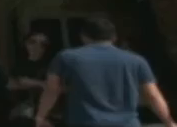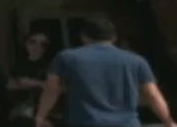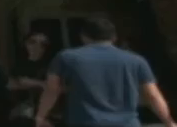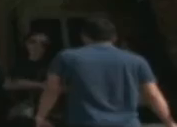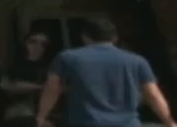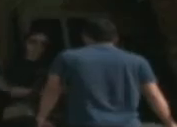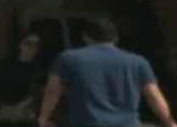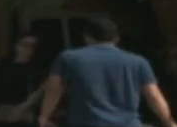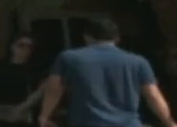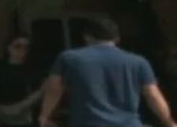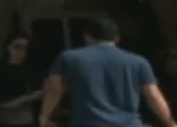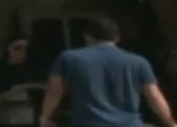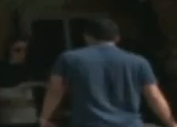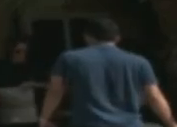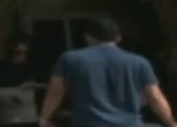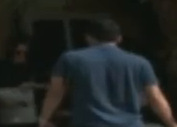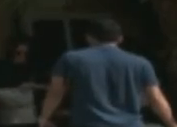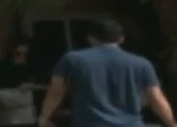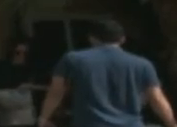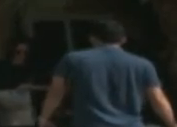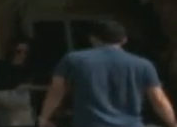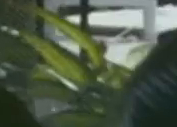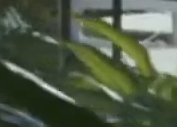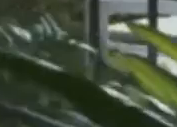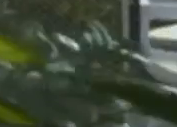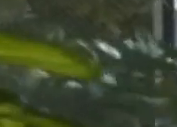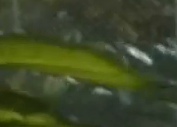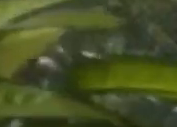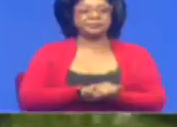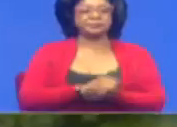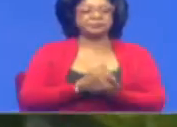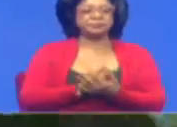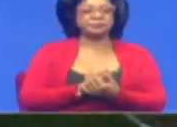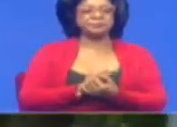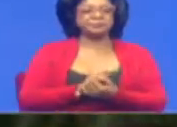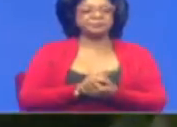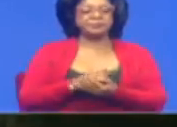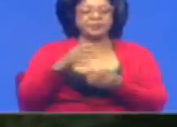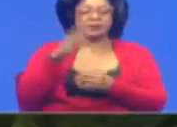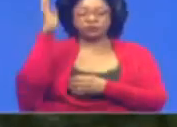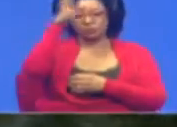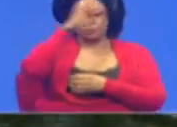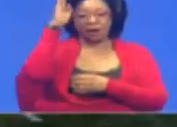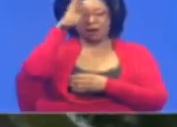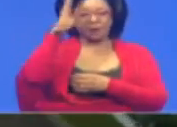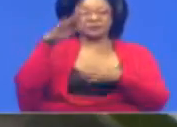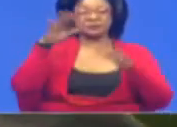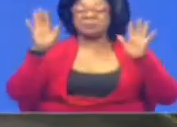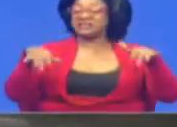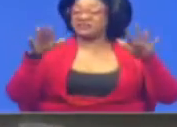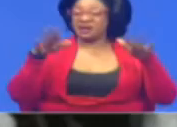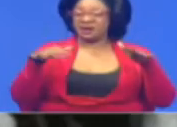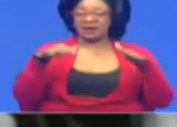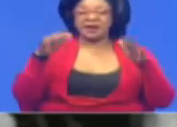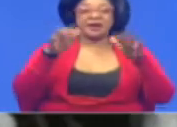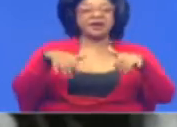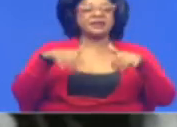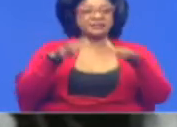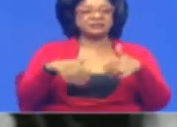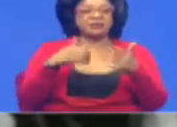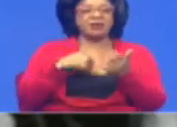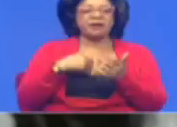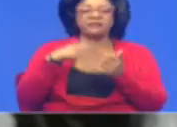tonight is the Dubai Butterfly Garden, and it is home to more than 15,000 butterfly